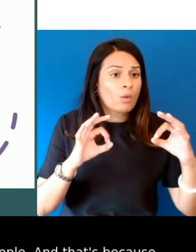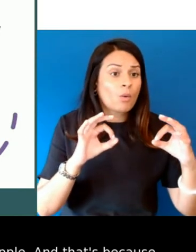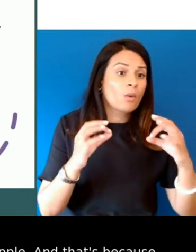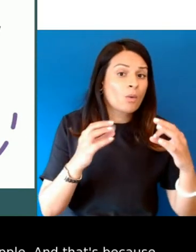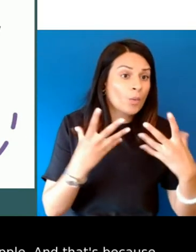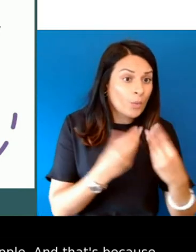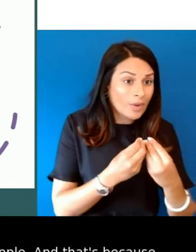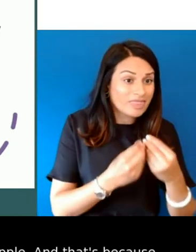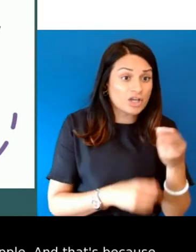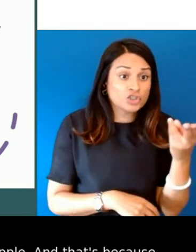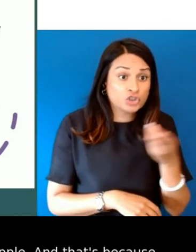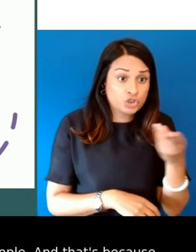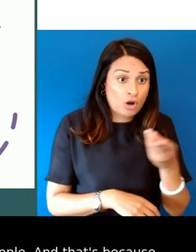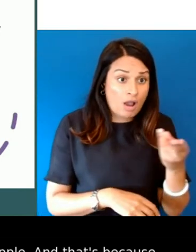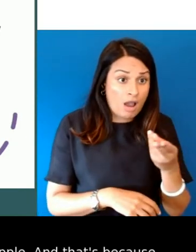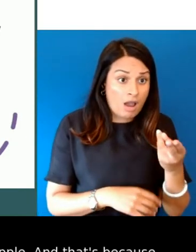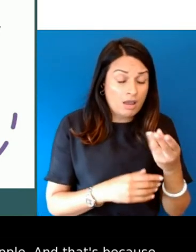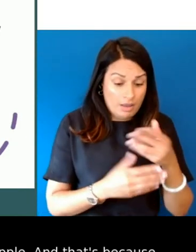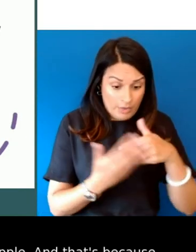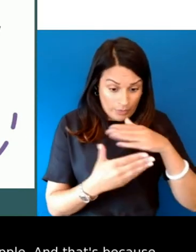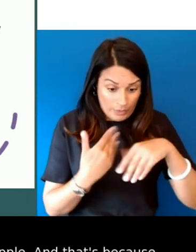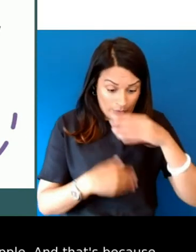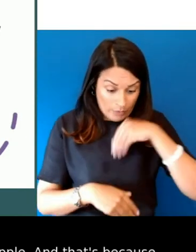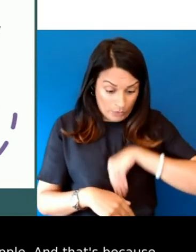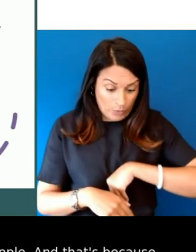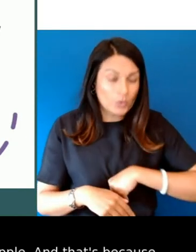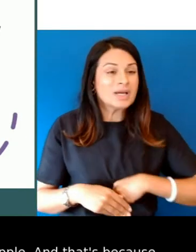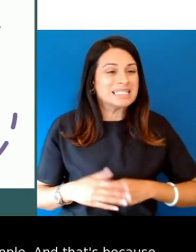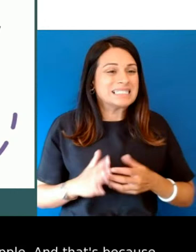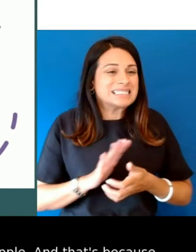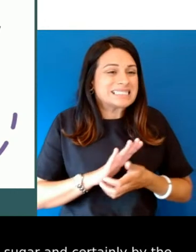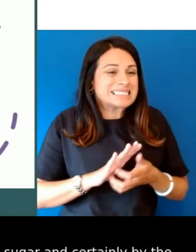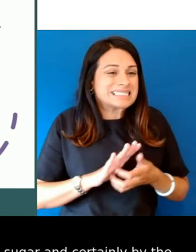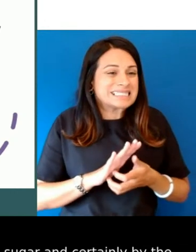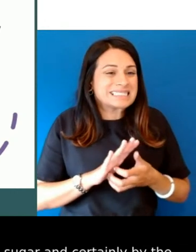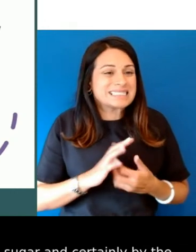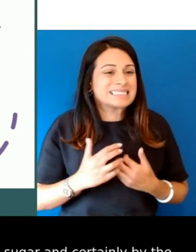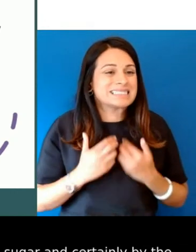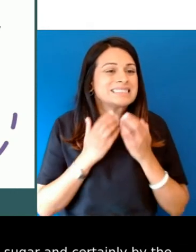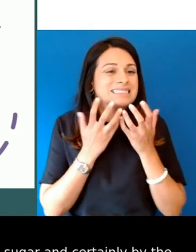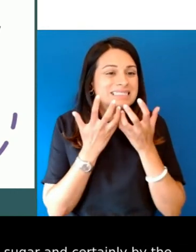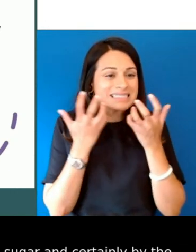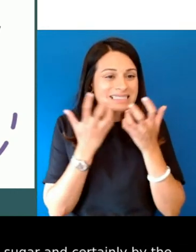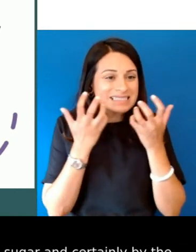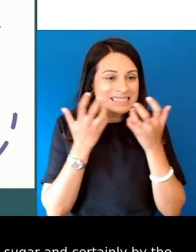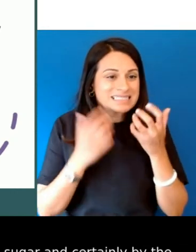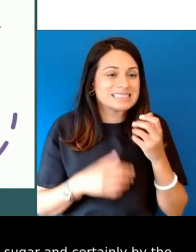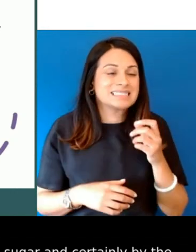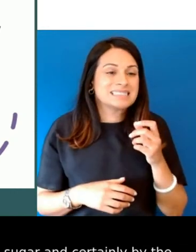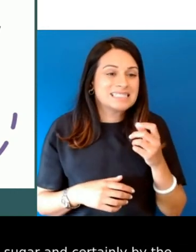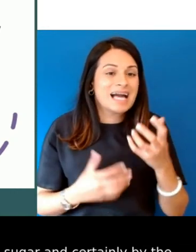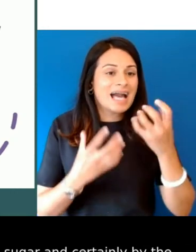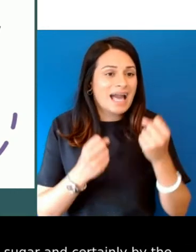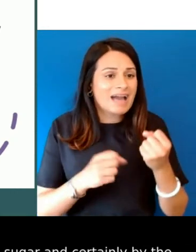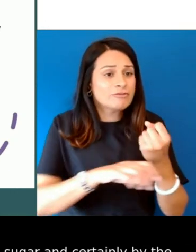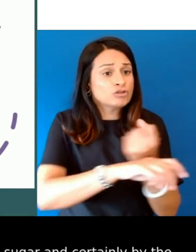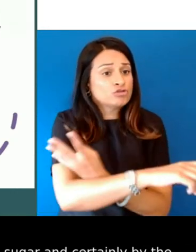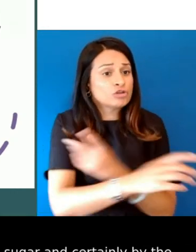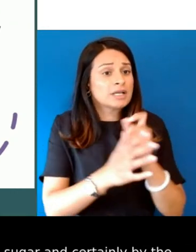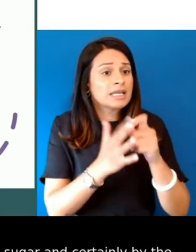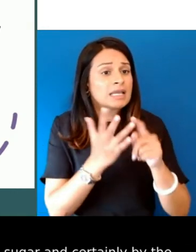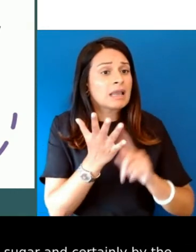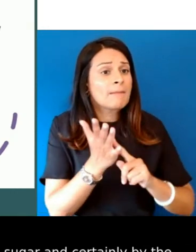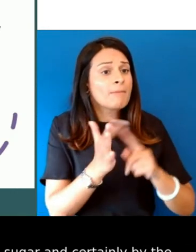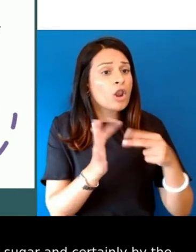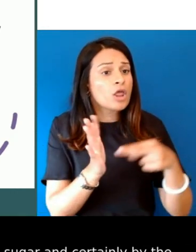it gets to the stomach so we're seeing a lot of patients in our clinic who say oh yeah i've got tree pollen analogy but i also i can't eat